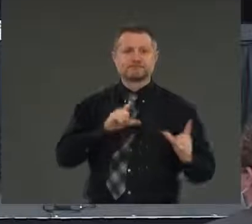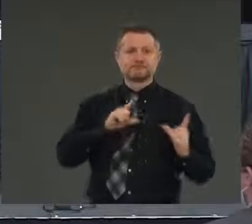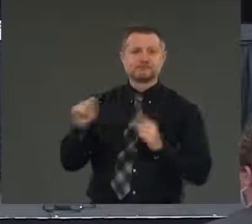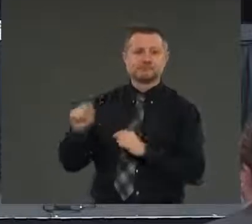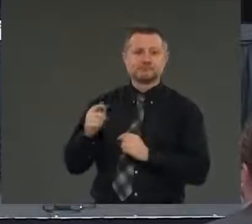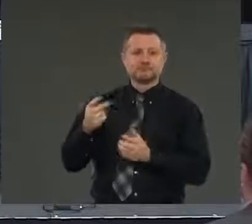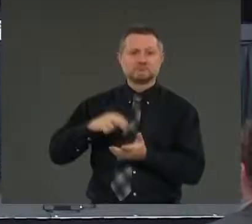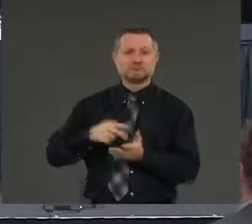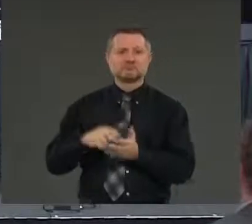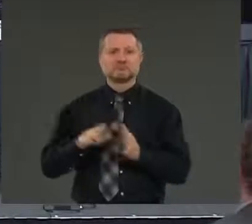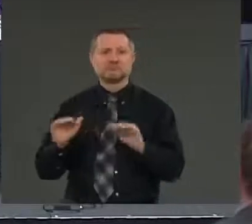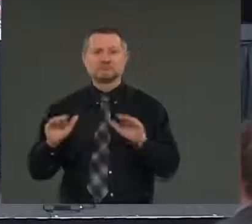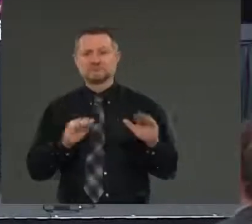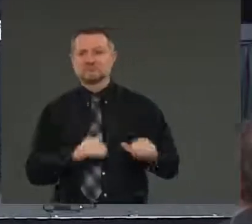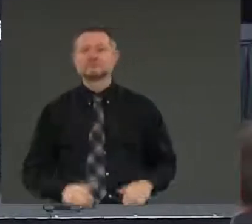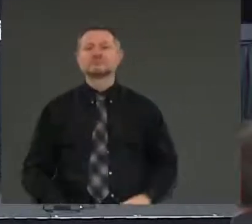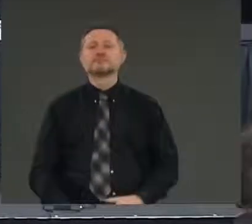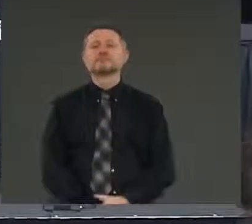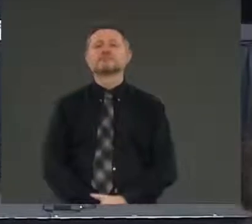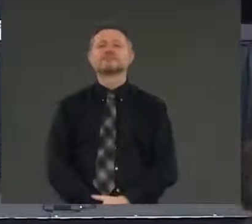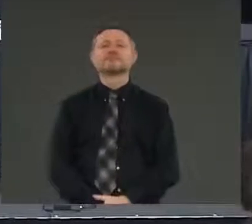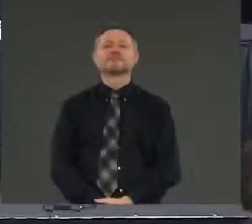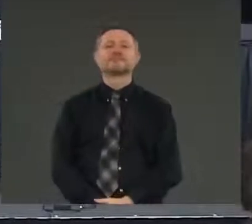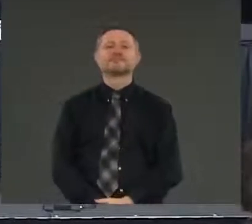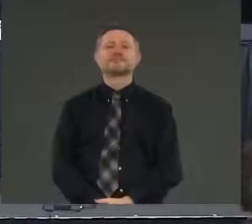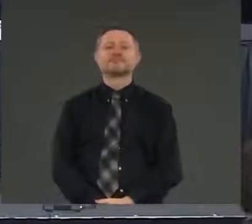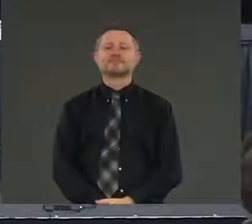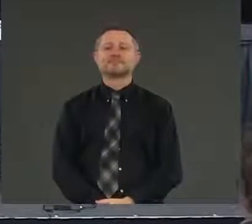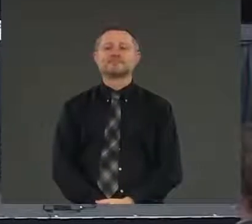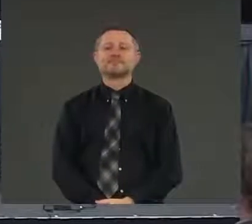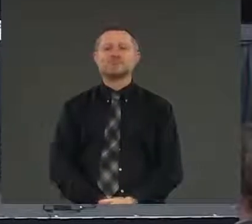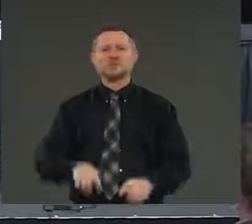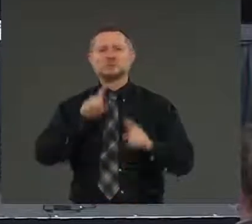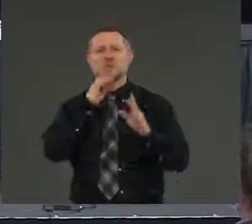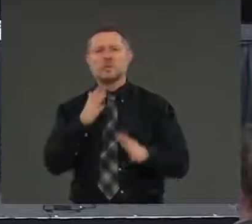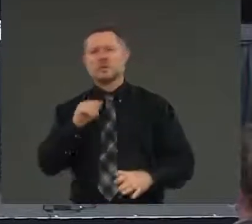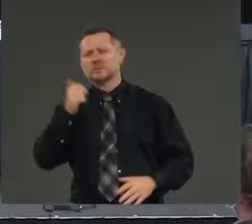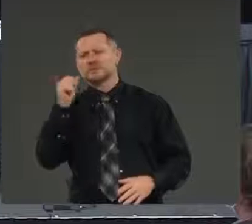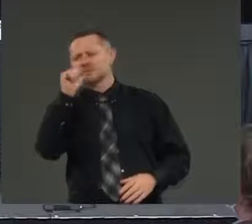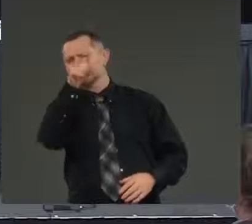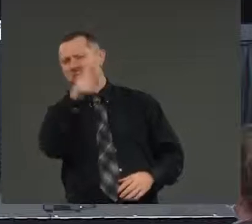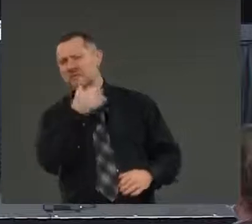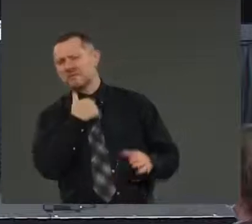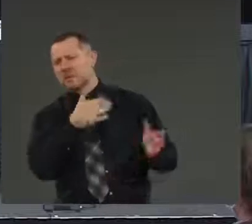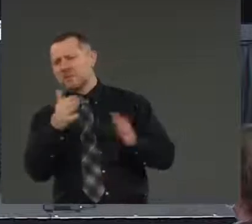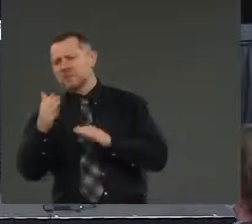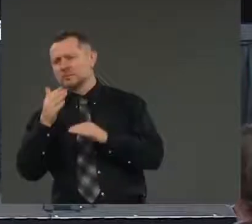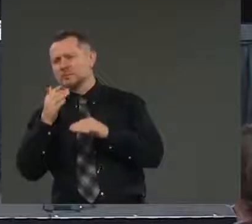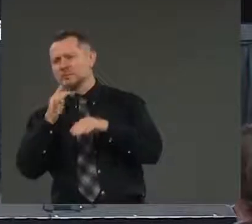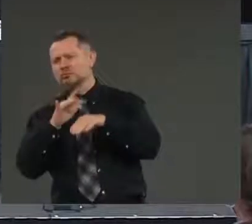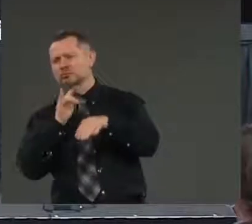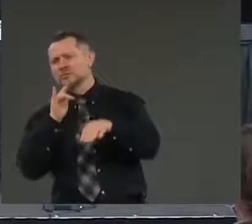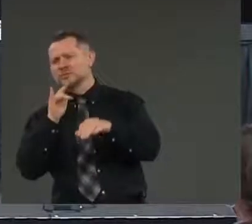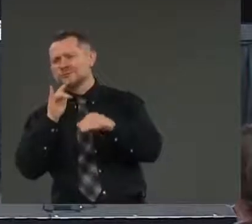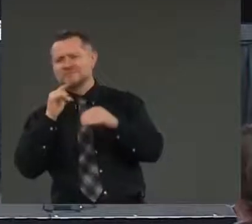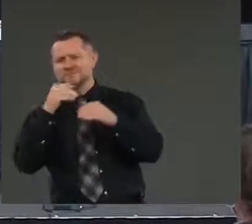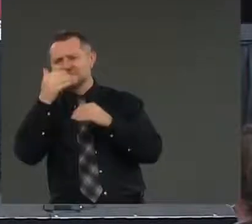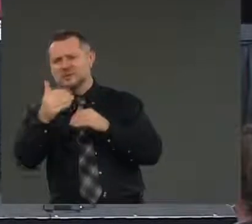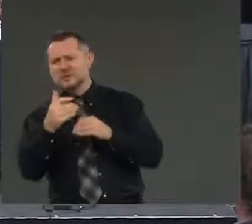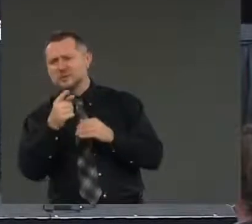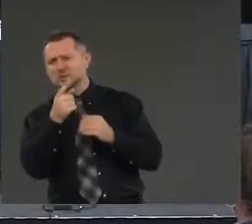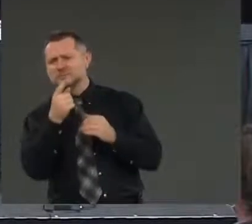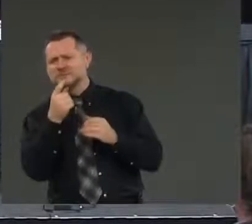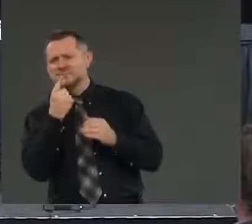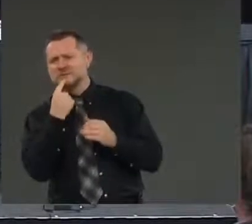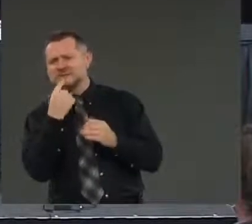businesses farther up in Newburgh, they plan to open early. They want to social distancing in other proposals. What do you say to these businesses